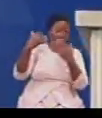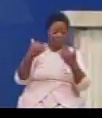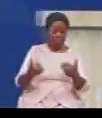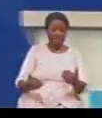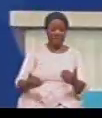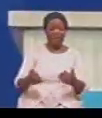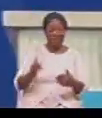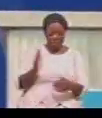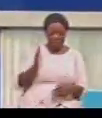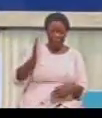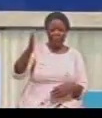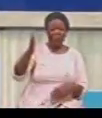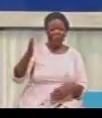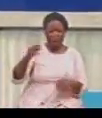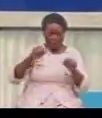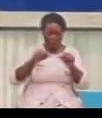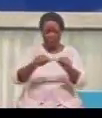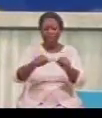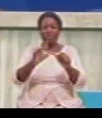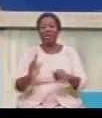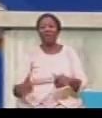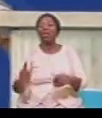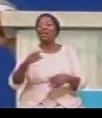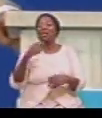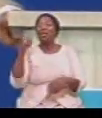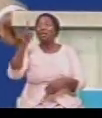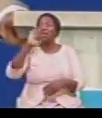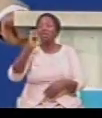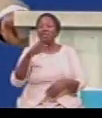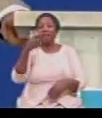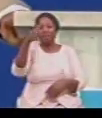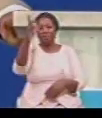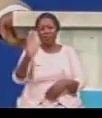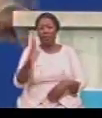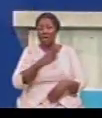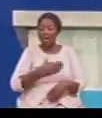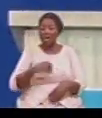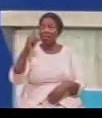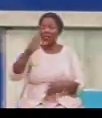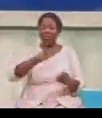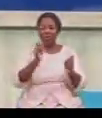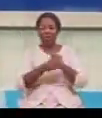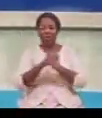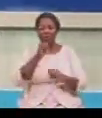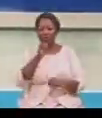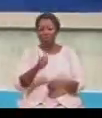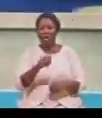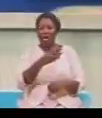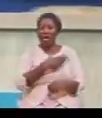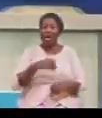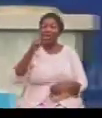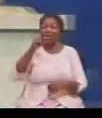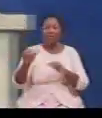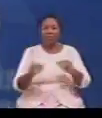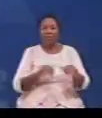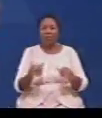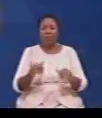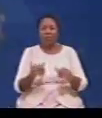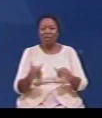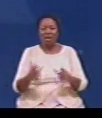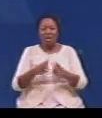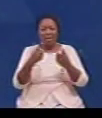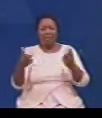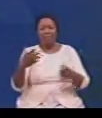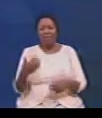present, future, perpetually, he is the God, and he changes not. And he doeth